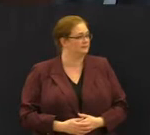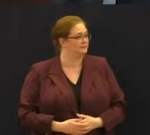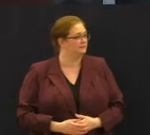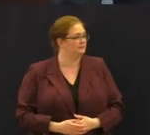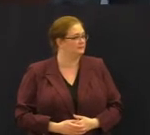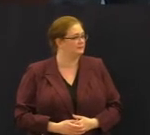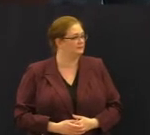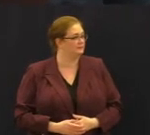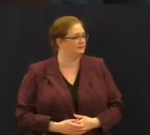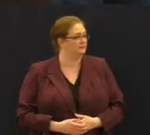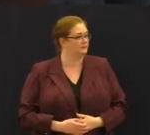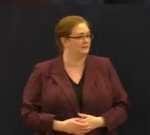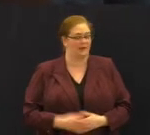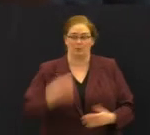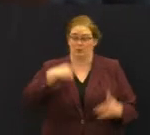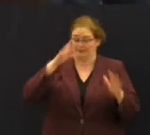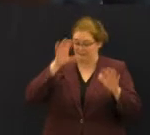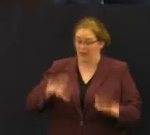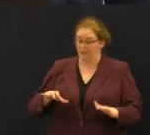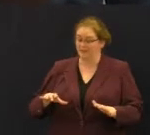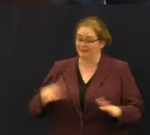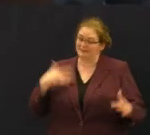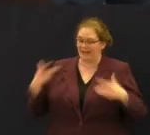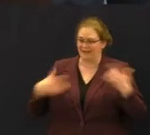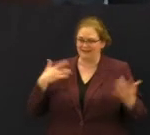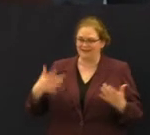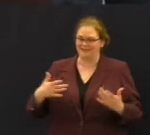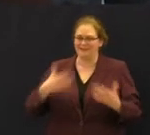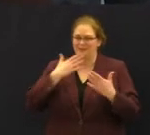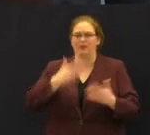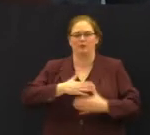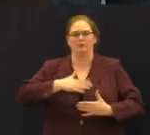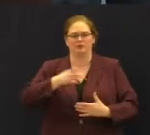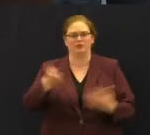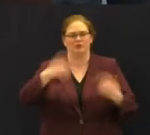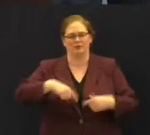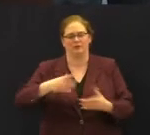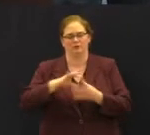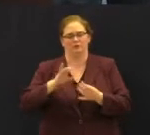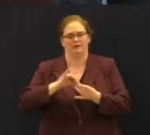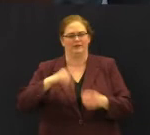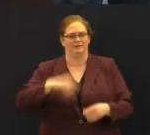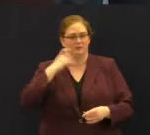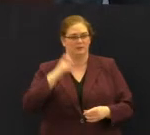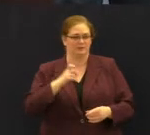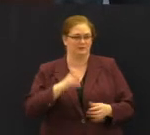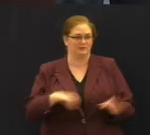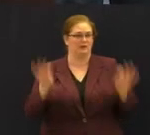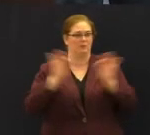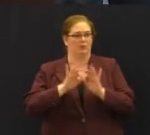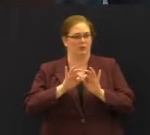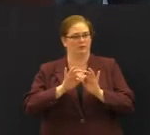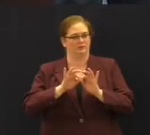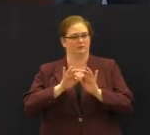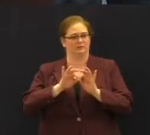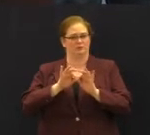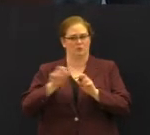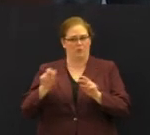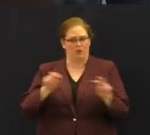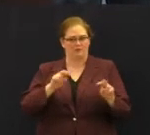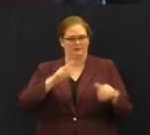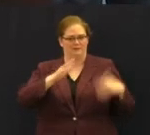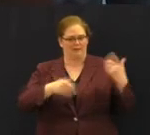I think we're stunned, but we're excited, and thank you. We appreciate your coming here and sharing this, because it's important to watch these things happen